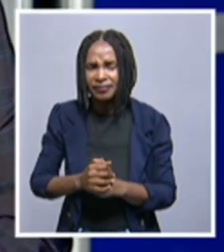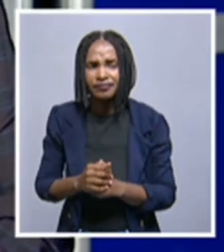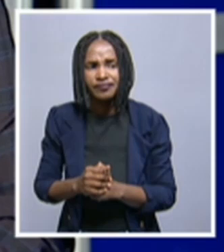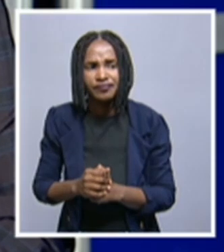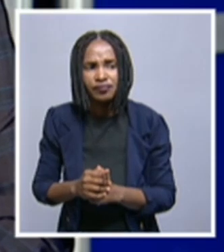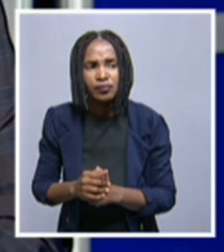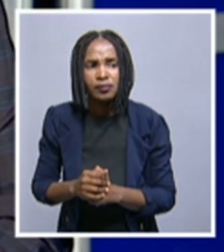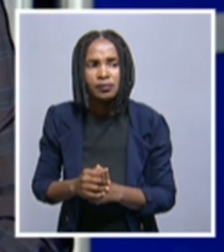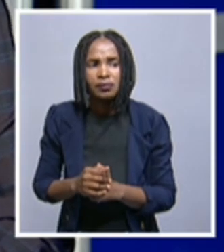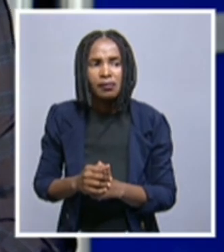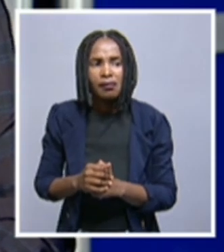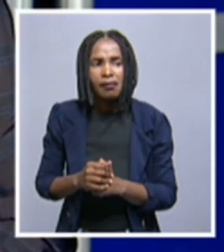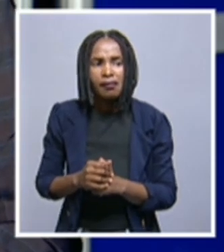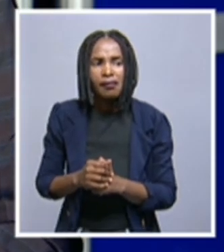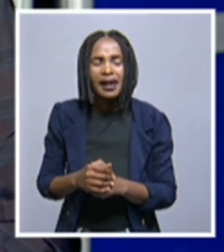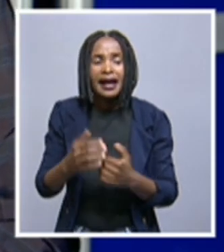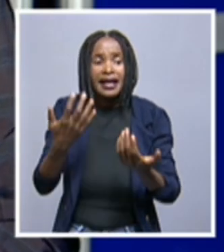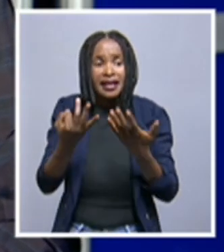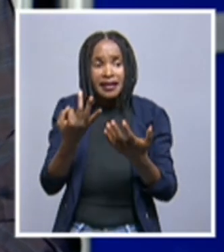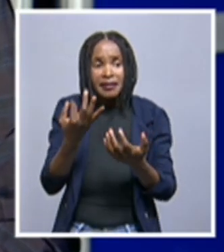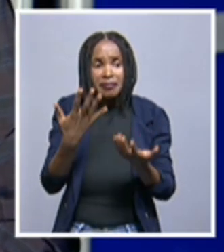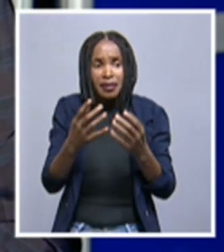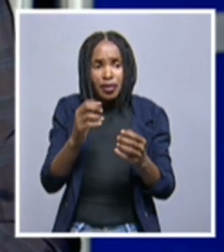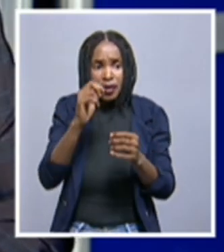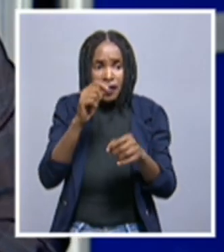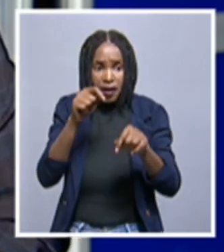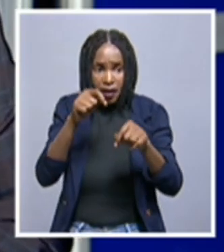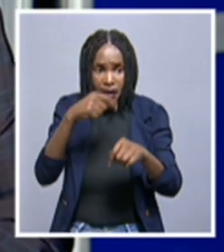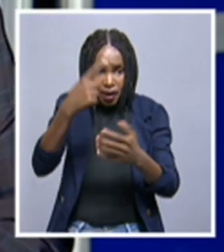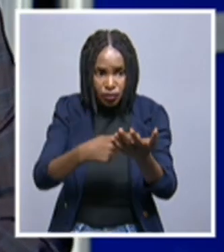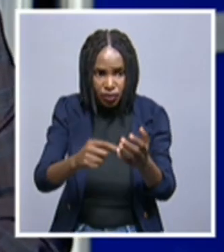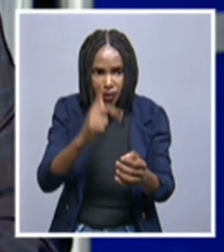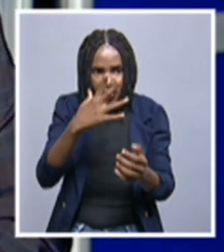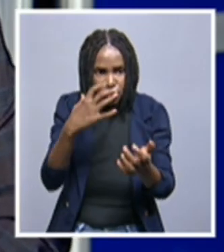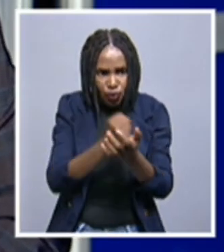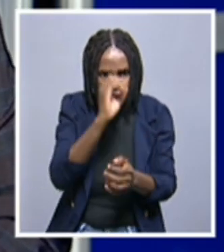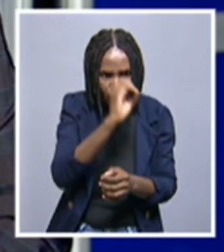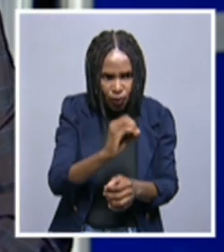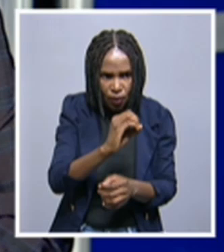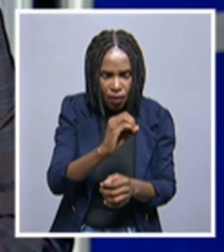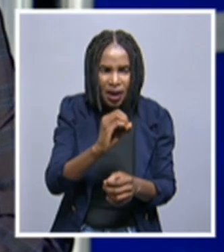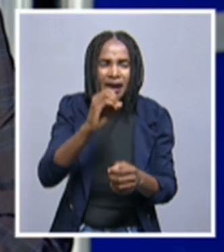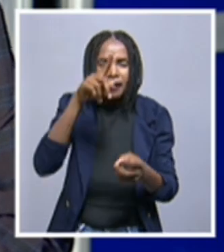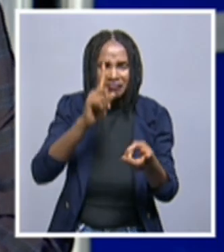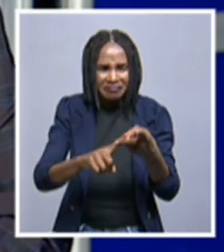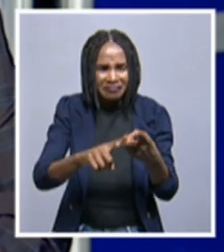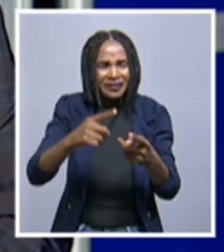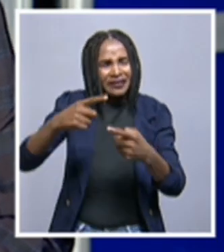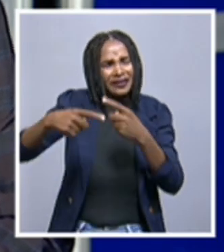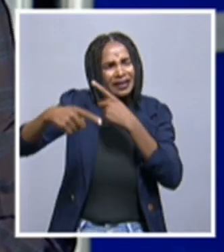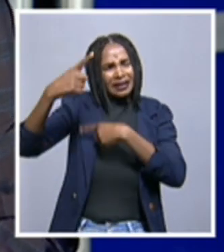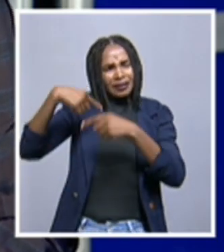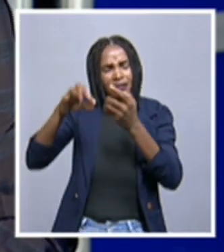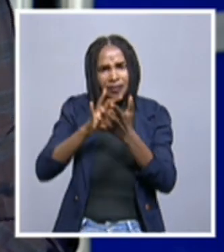at the end of the day, even if the rerun have to take place, at the end of the day, someone have to emerge victorious. Now, the judgment